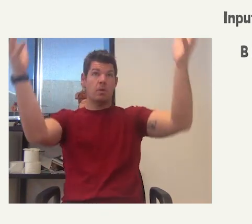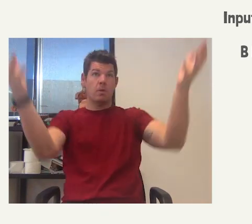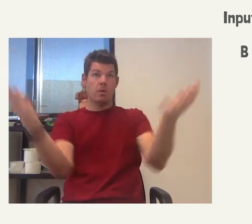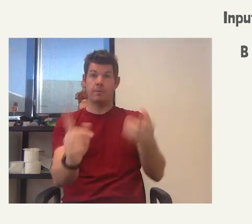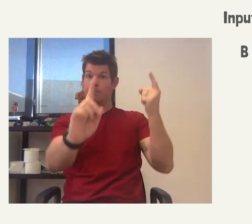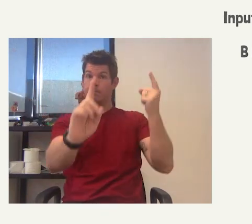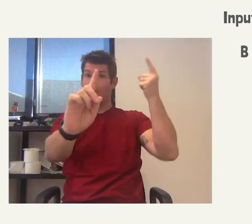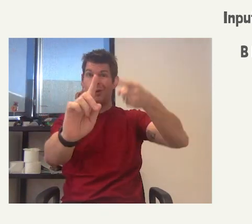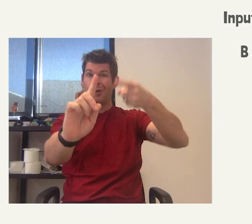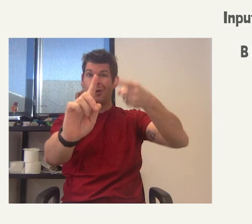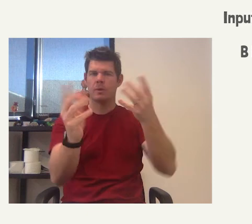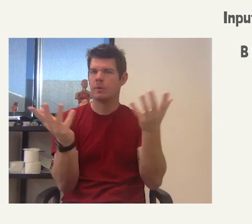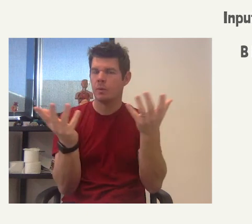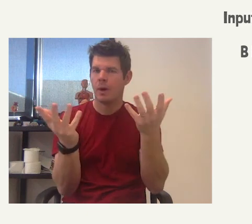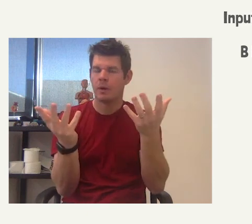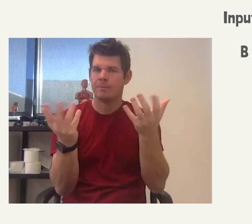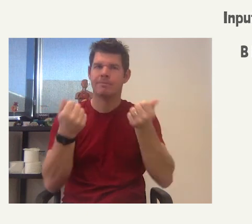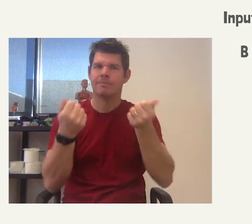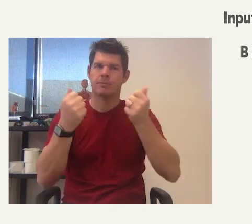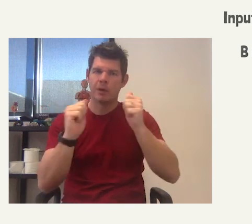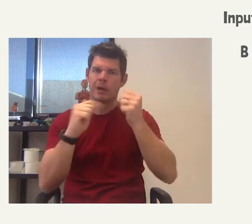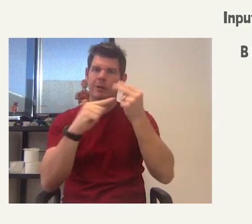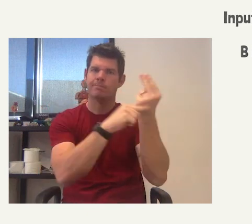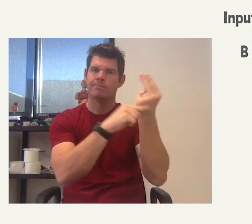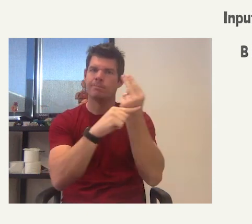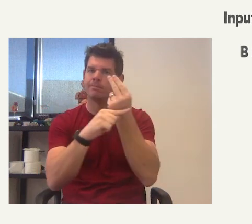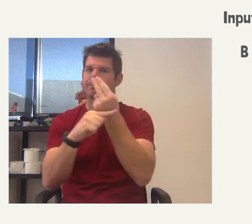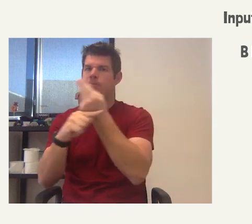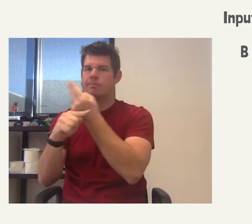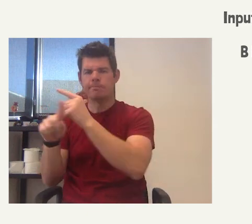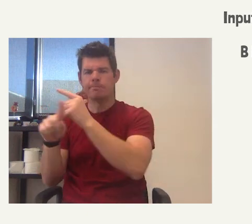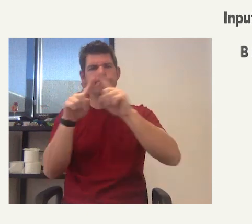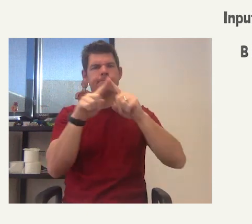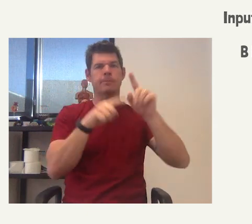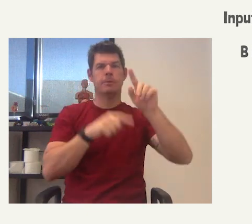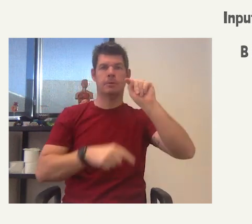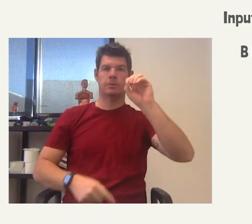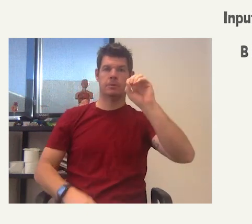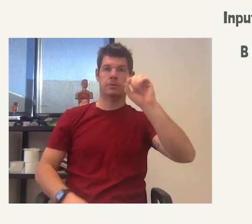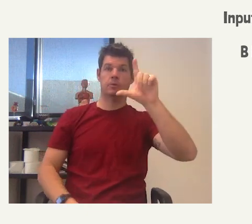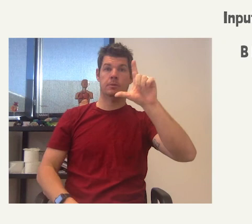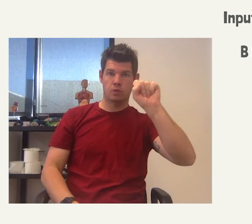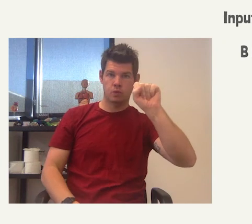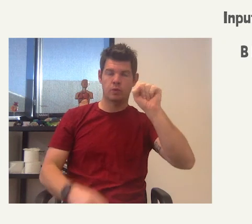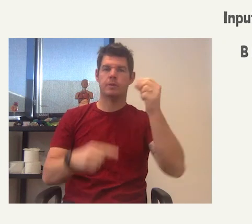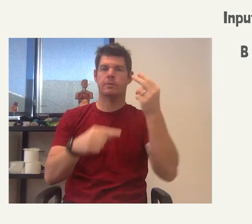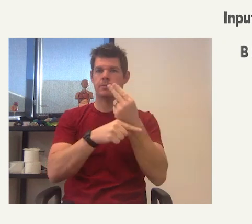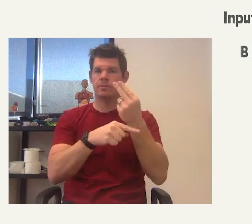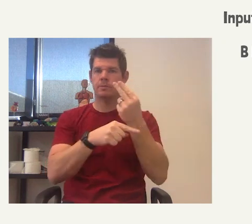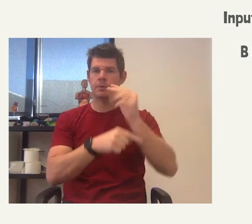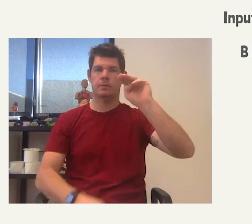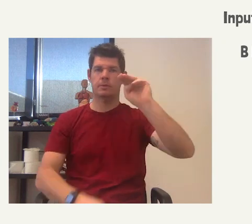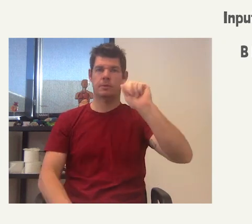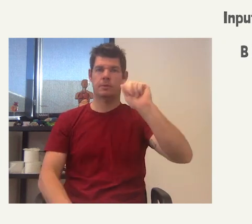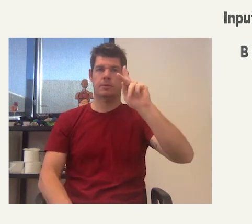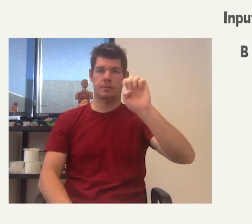today is we are trying to use MakeCode as a way to design a hand